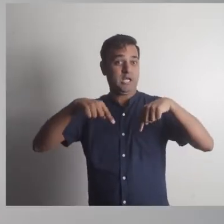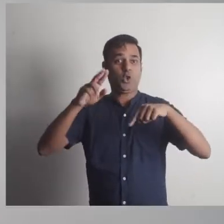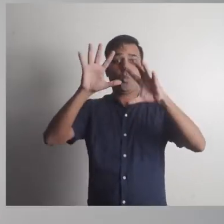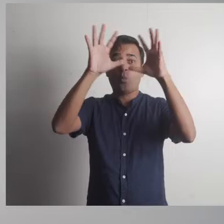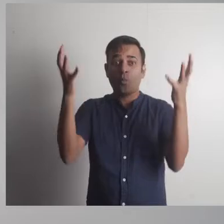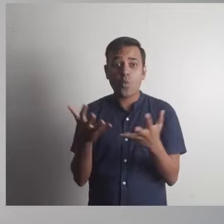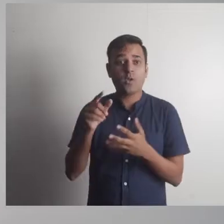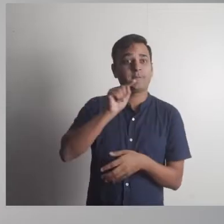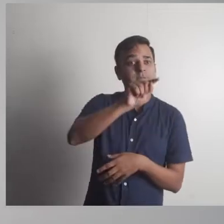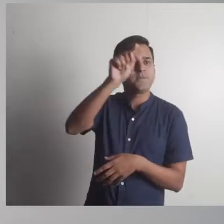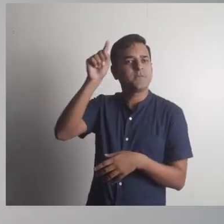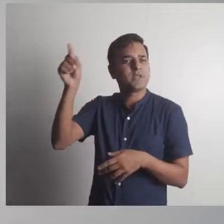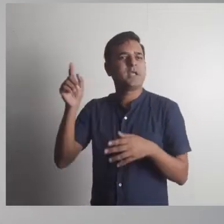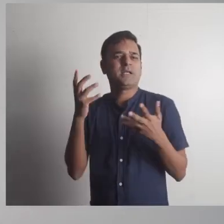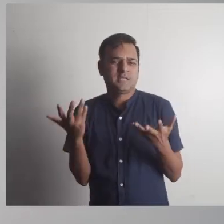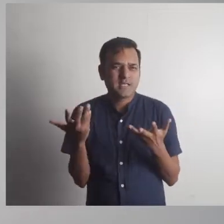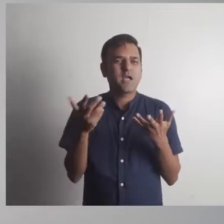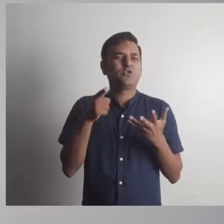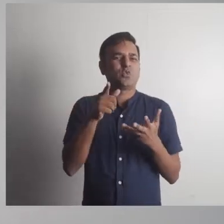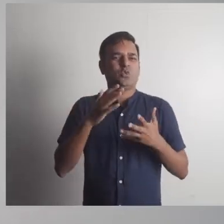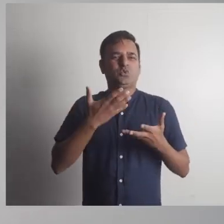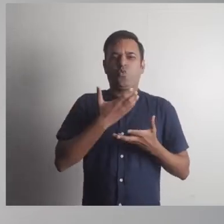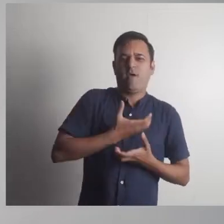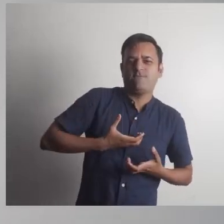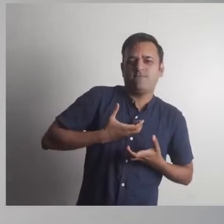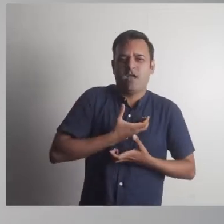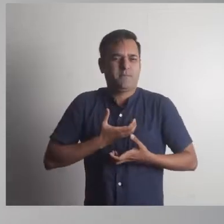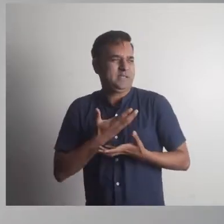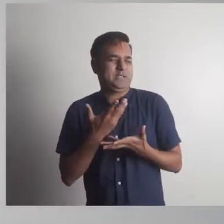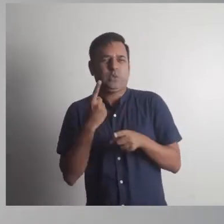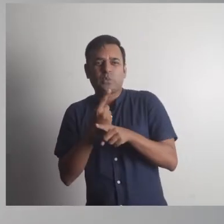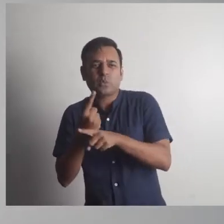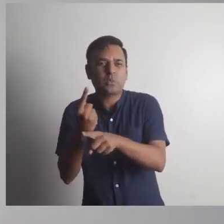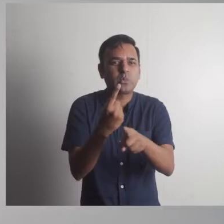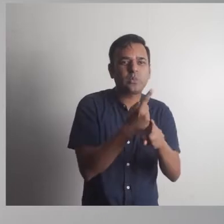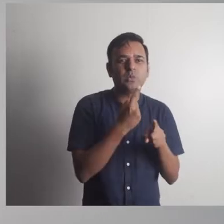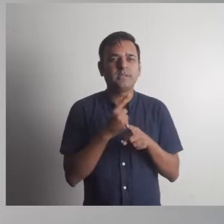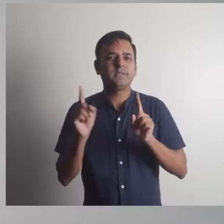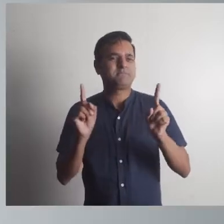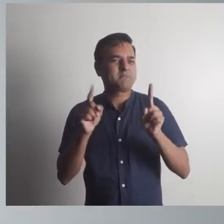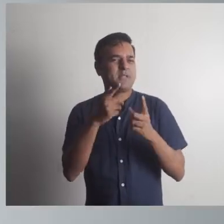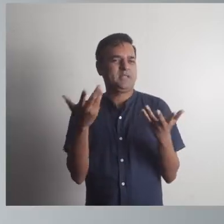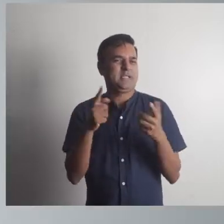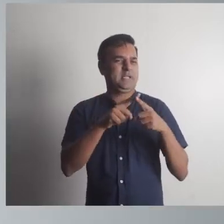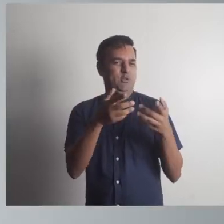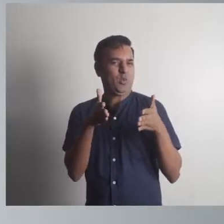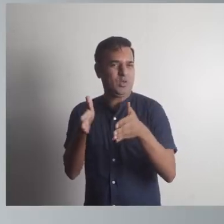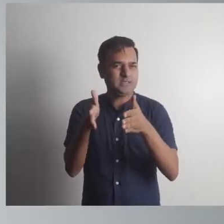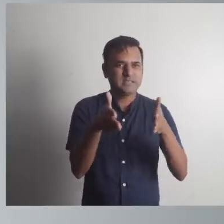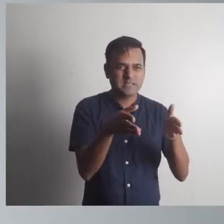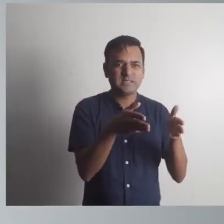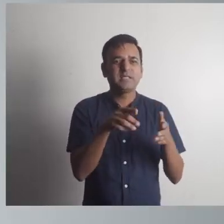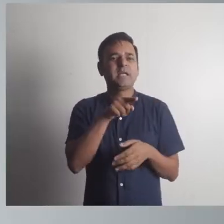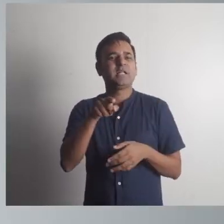ways because we're not sure how to do that discomfort together. And then able-bodied and people with disabilities and the way